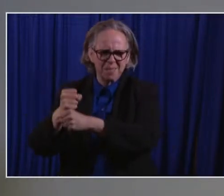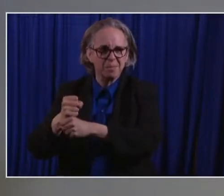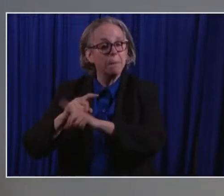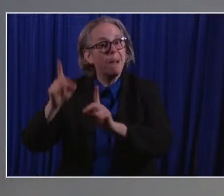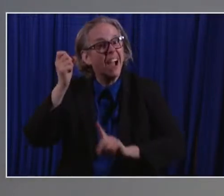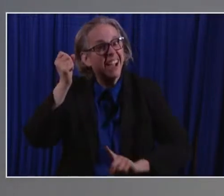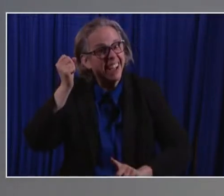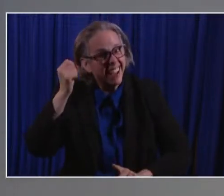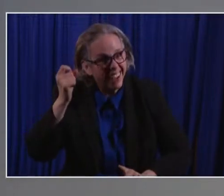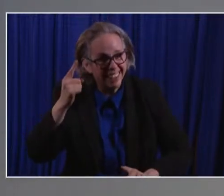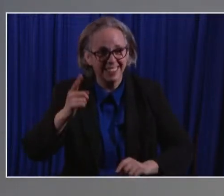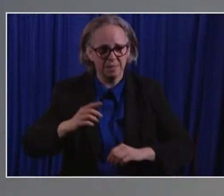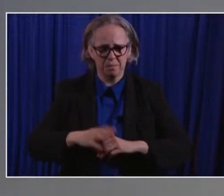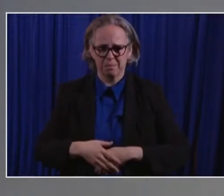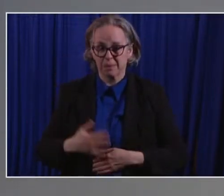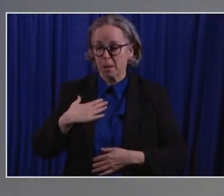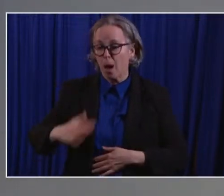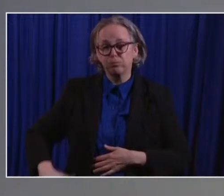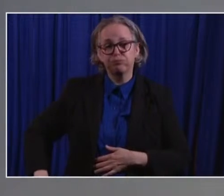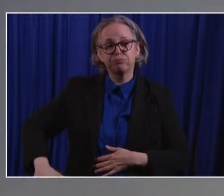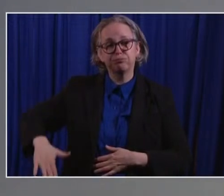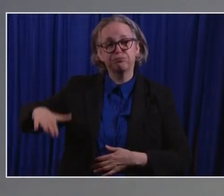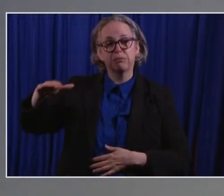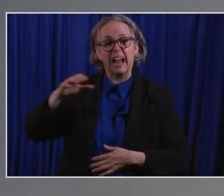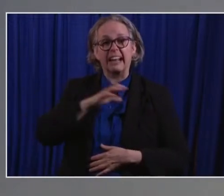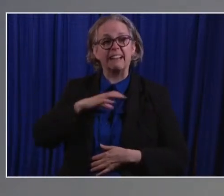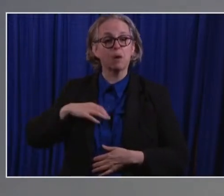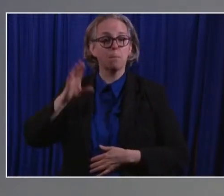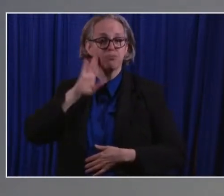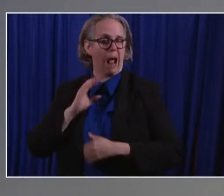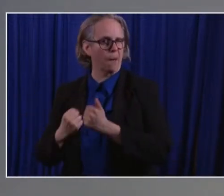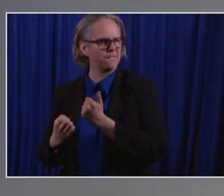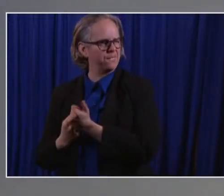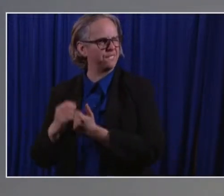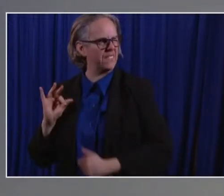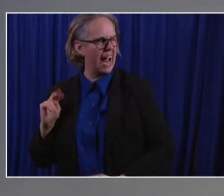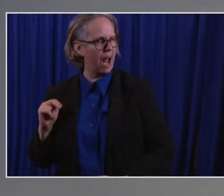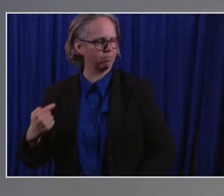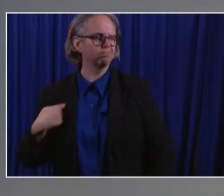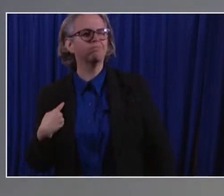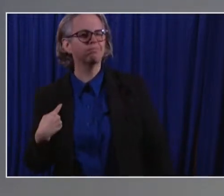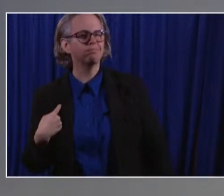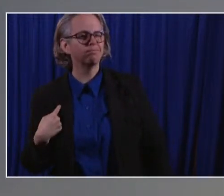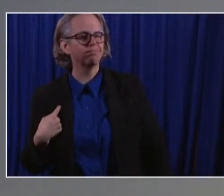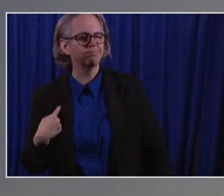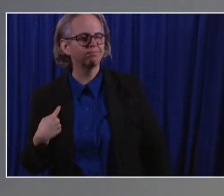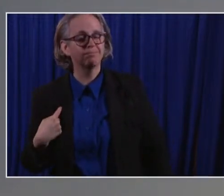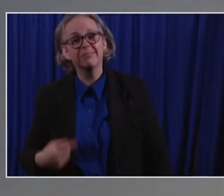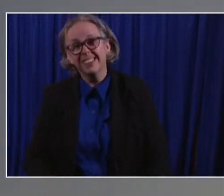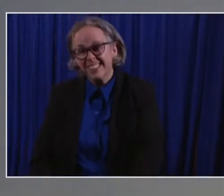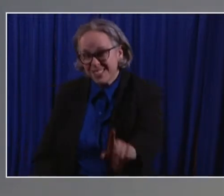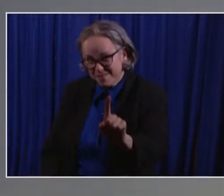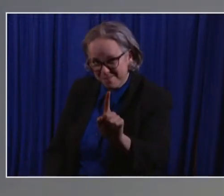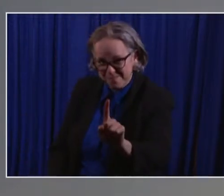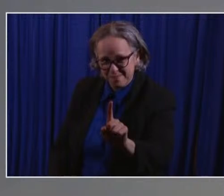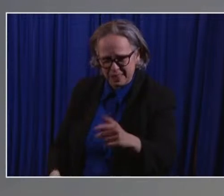lifelong Browns fan, and I know that number one, now that I'm fully vaccinated, I'll have the freedom to take that